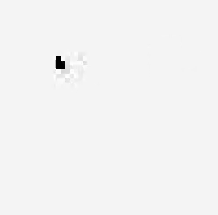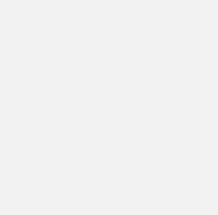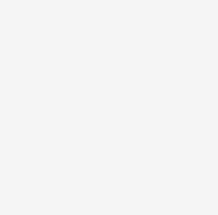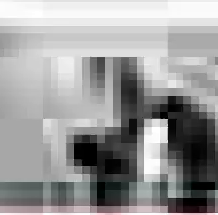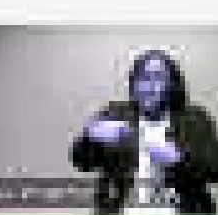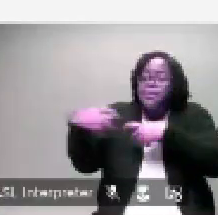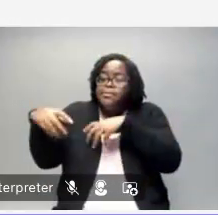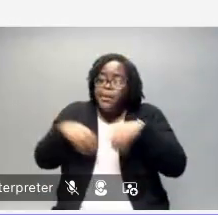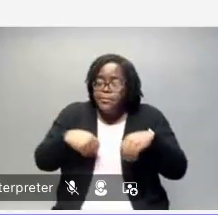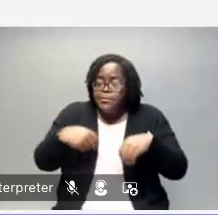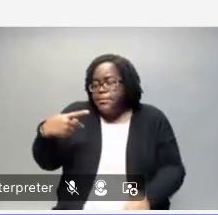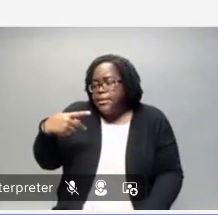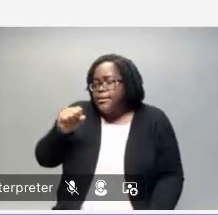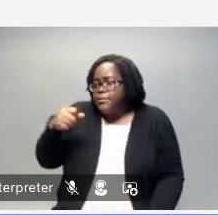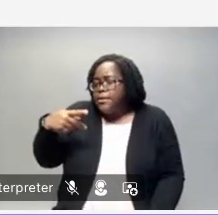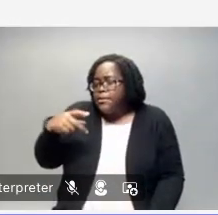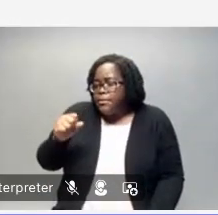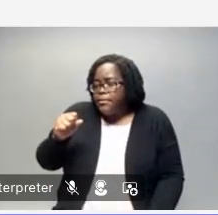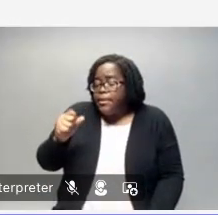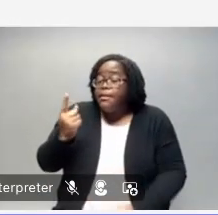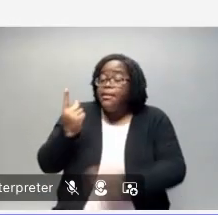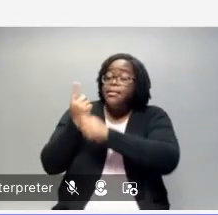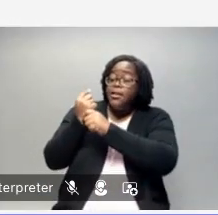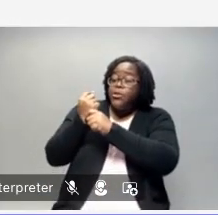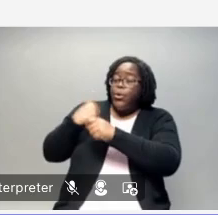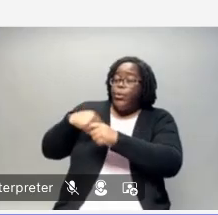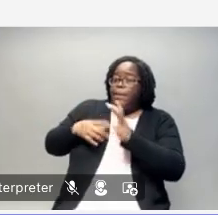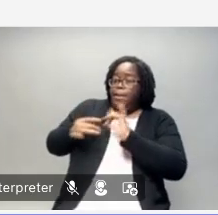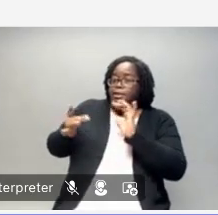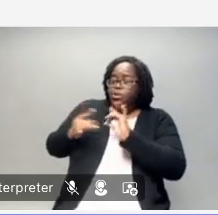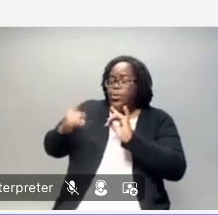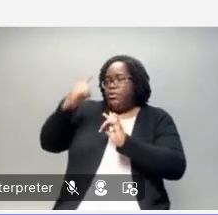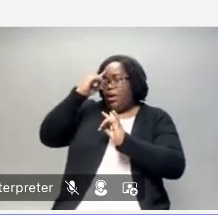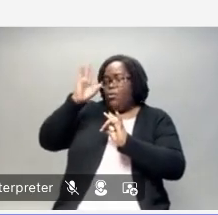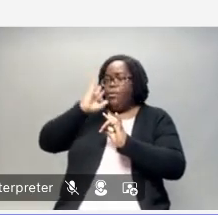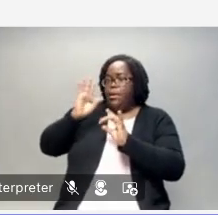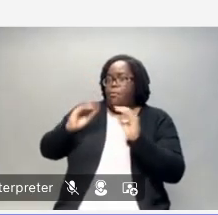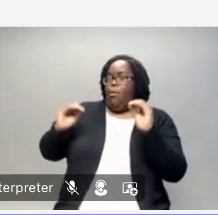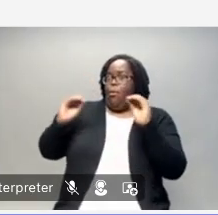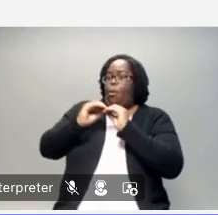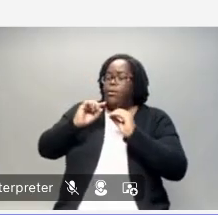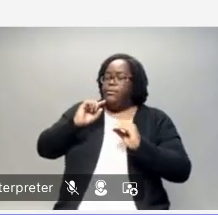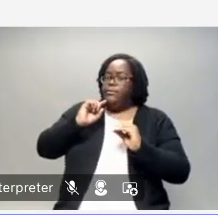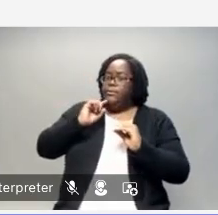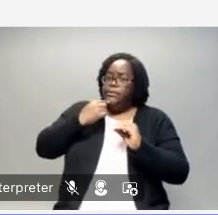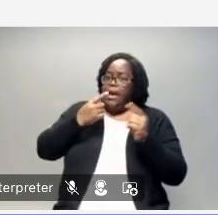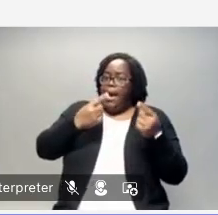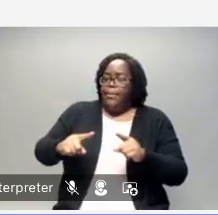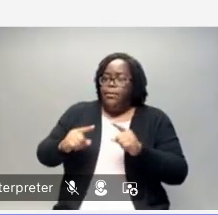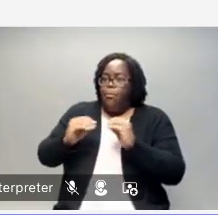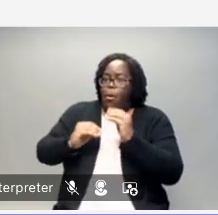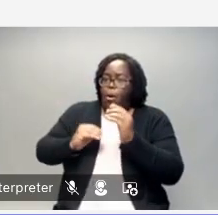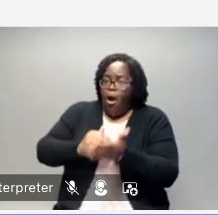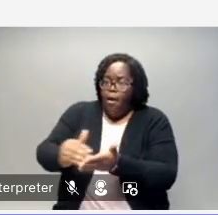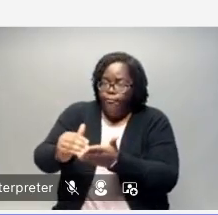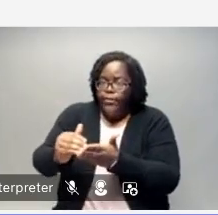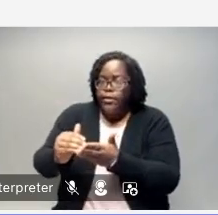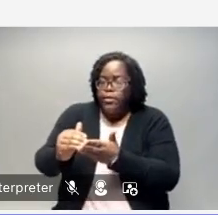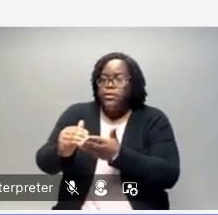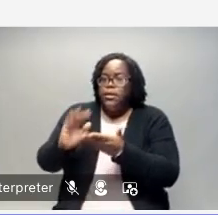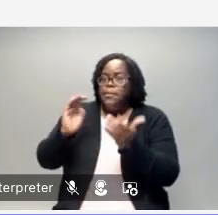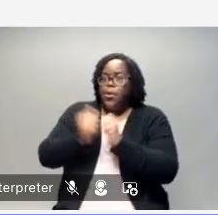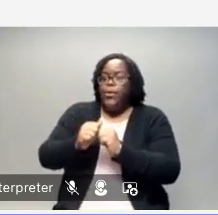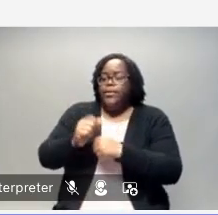I mentioned last year that we thought PSPS would be more extreme than it was in 2024. Last year, we were actually lucky. If